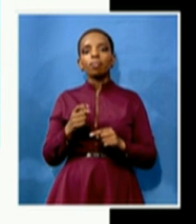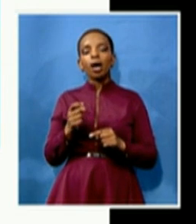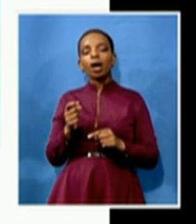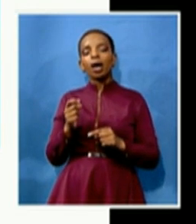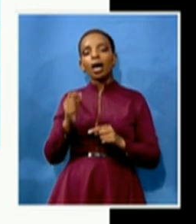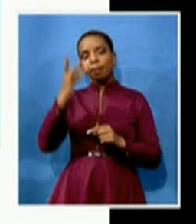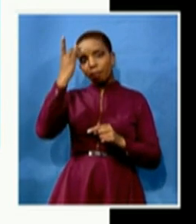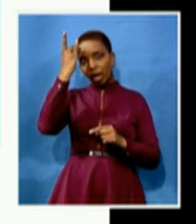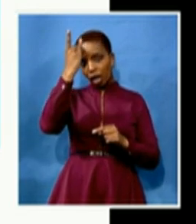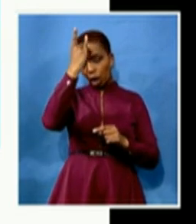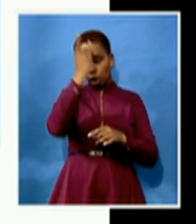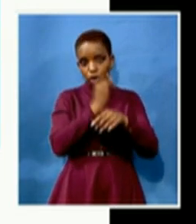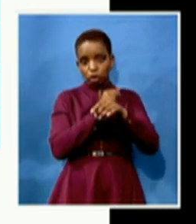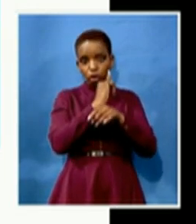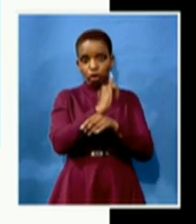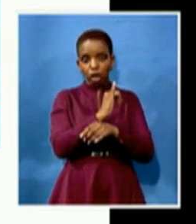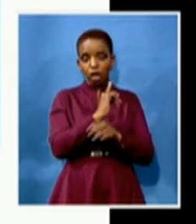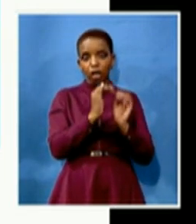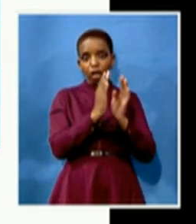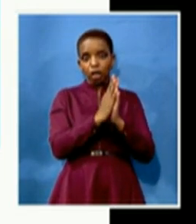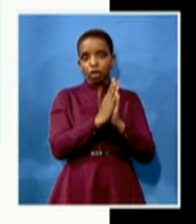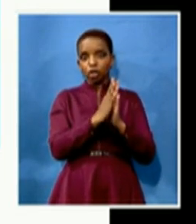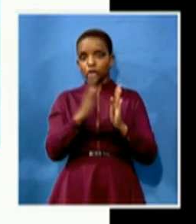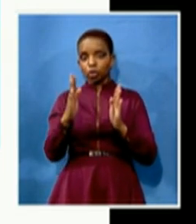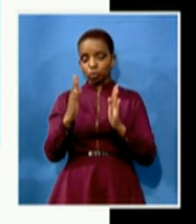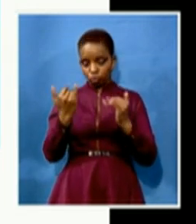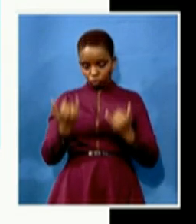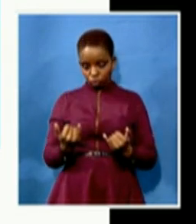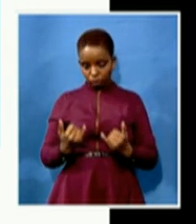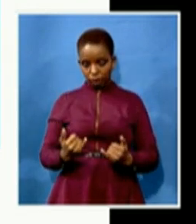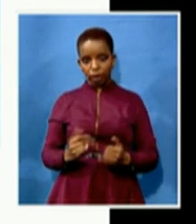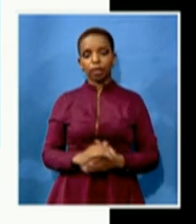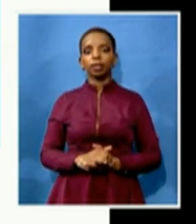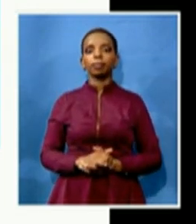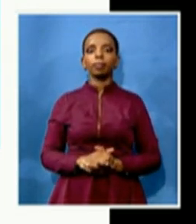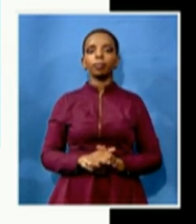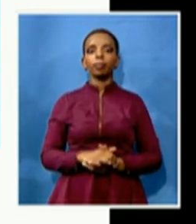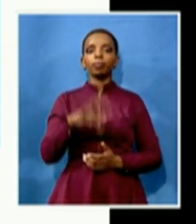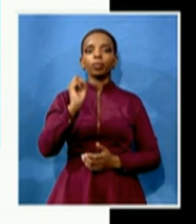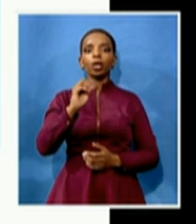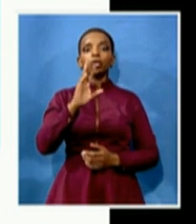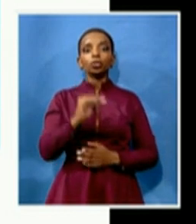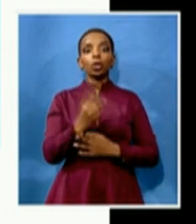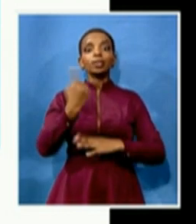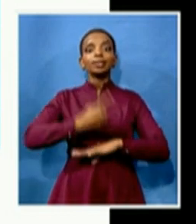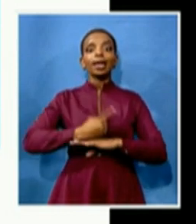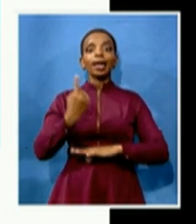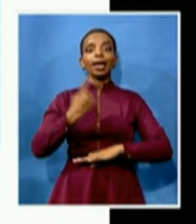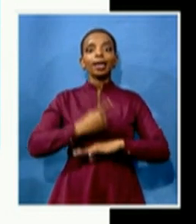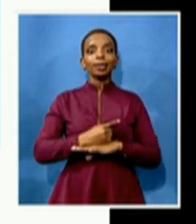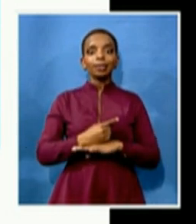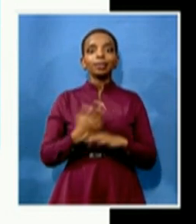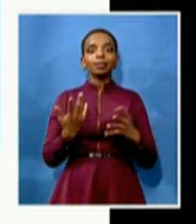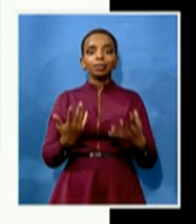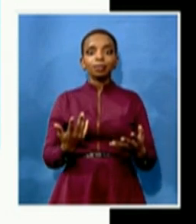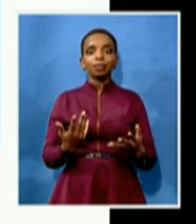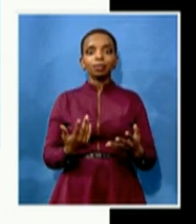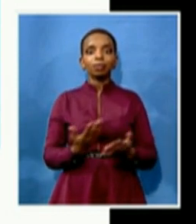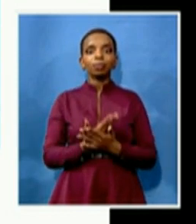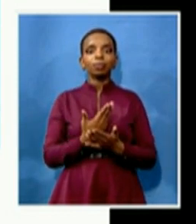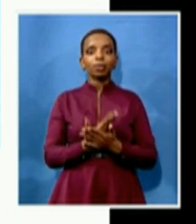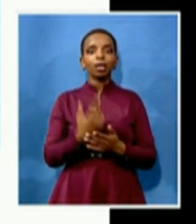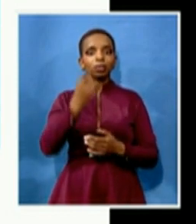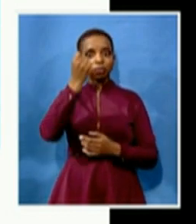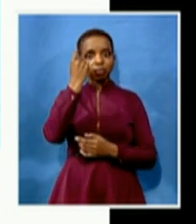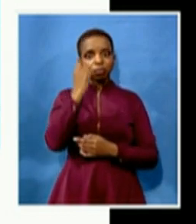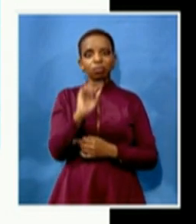basically today. So on a daily basis, we're able to get what proportion of people in each ward moved to every other ward in